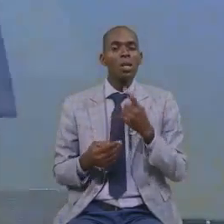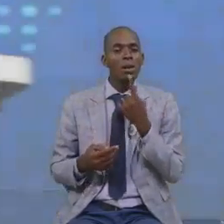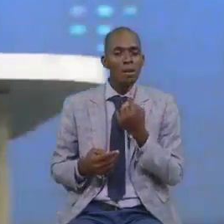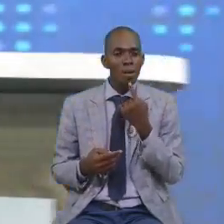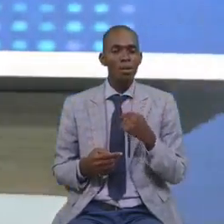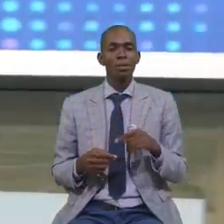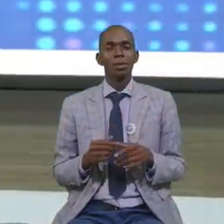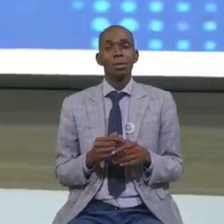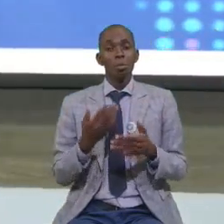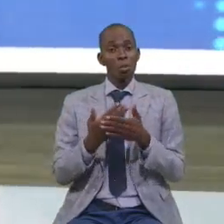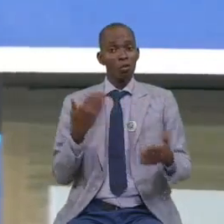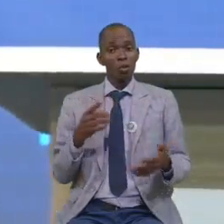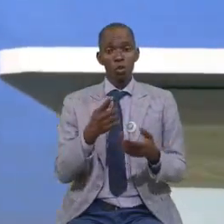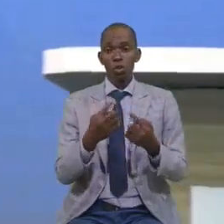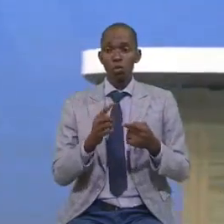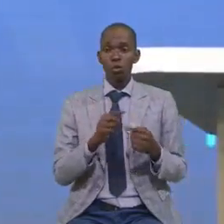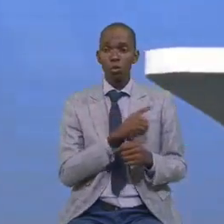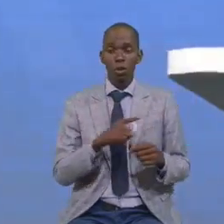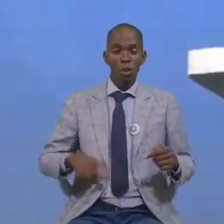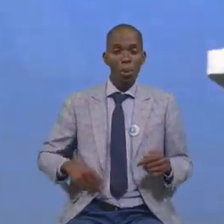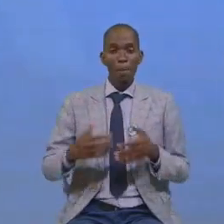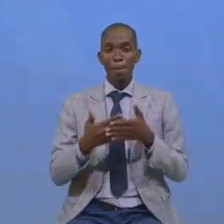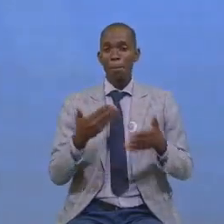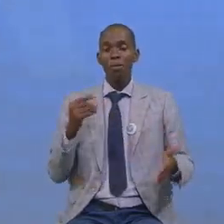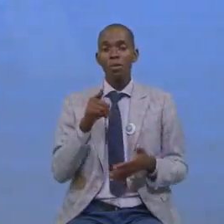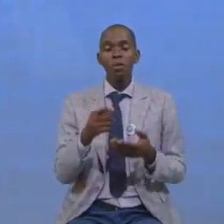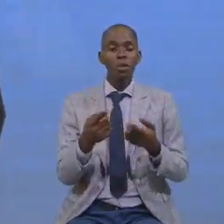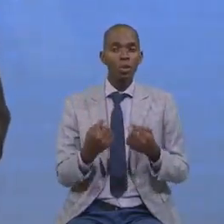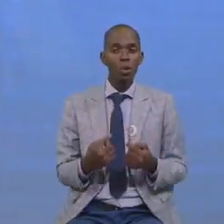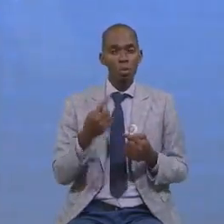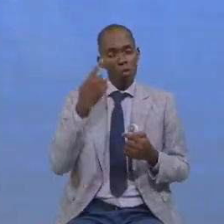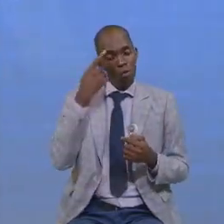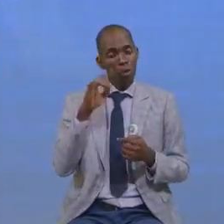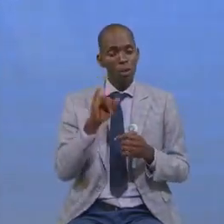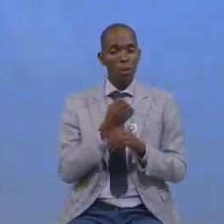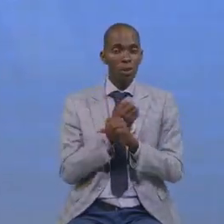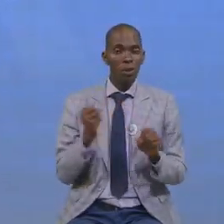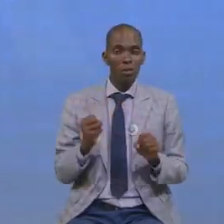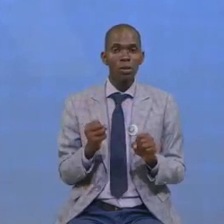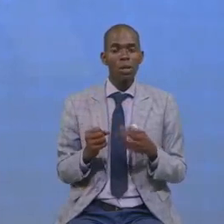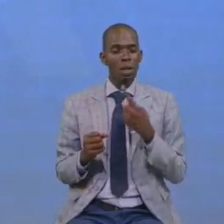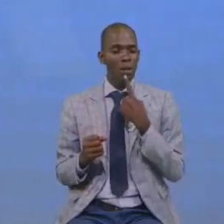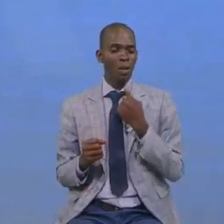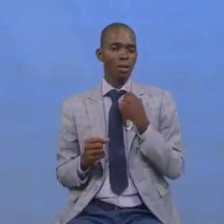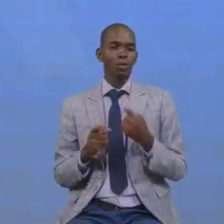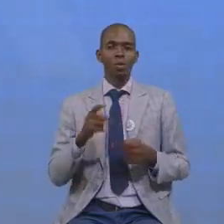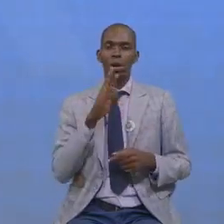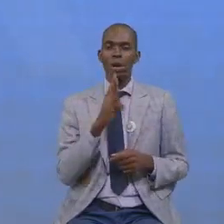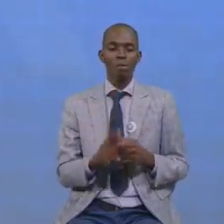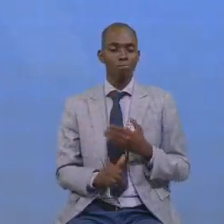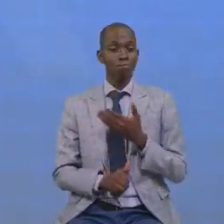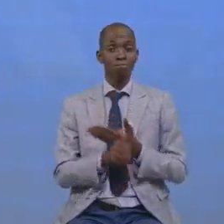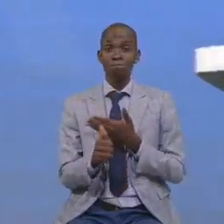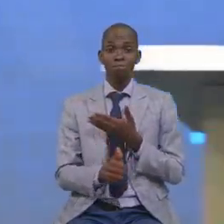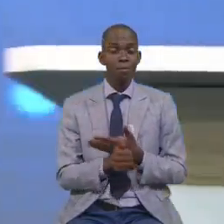come to the Lord, before you come for the salvation, red. Danger,